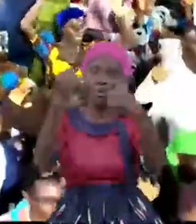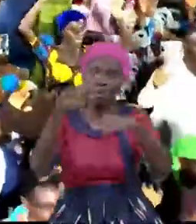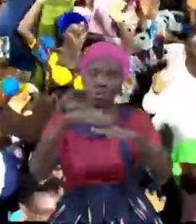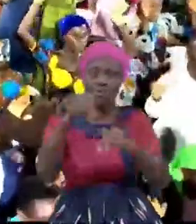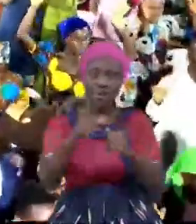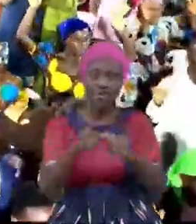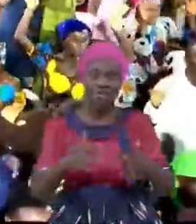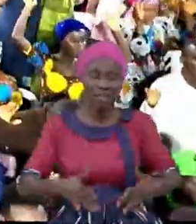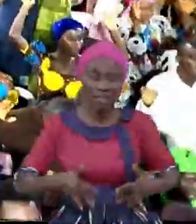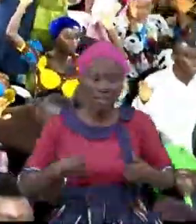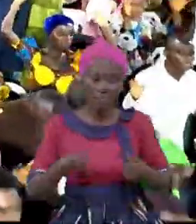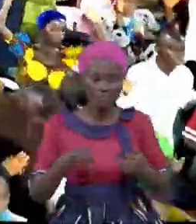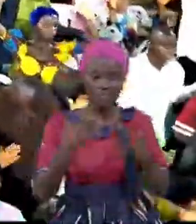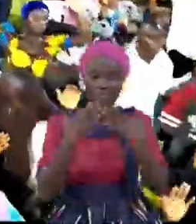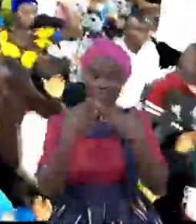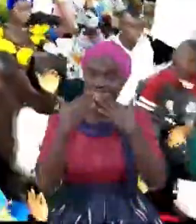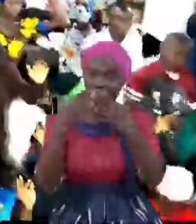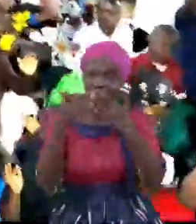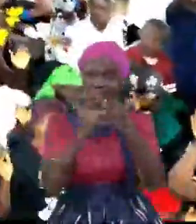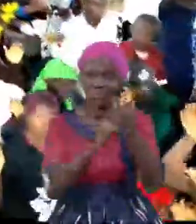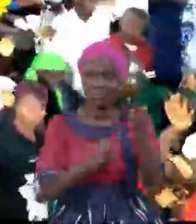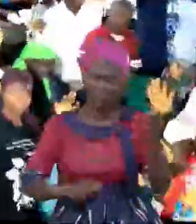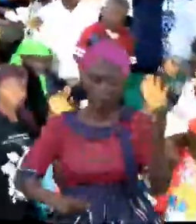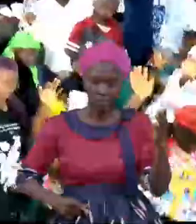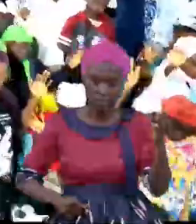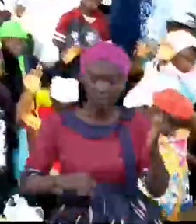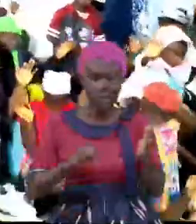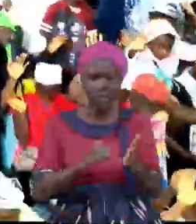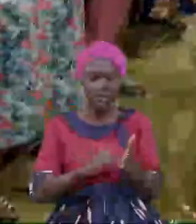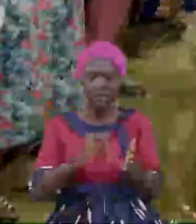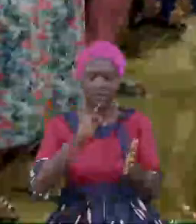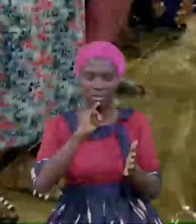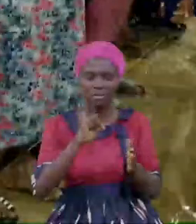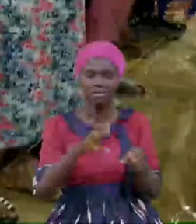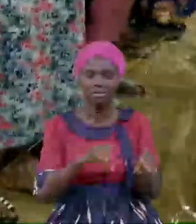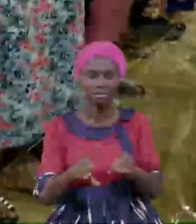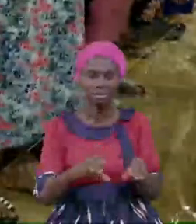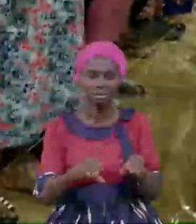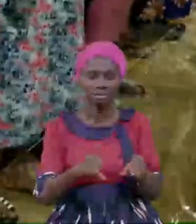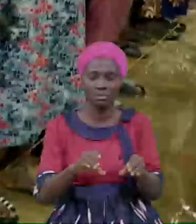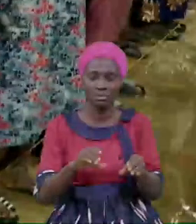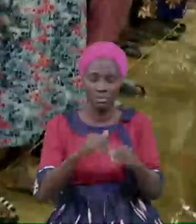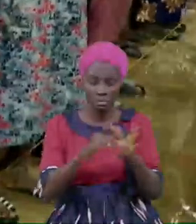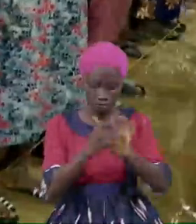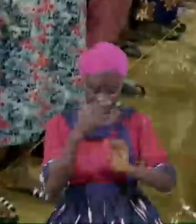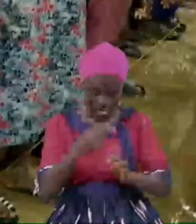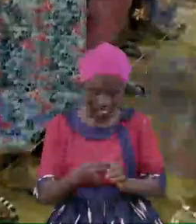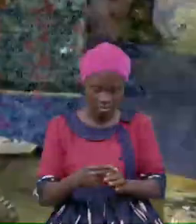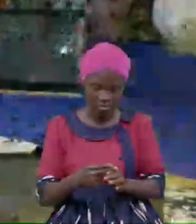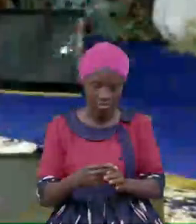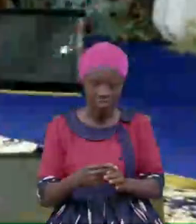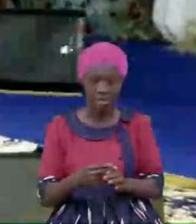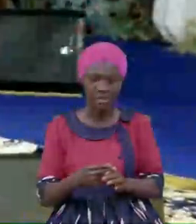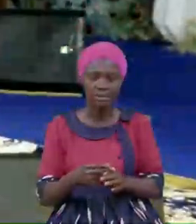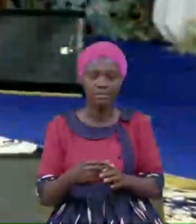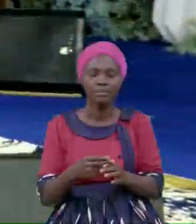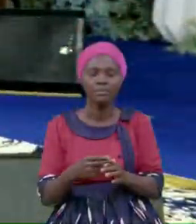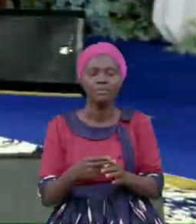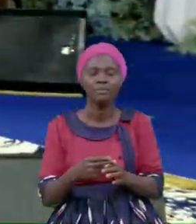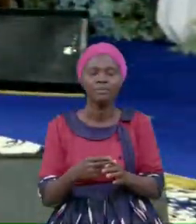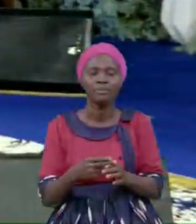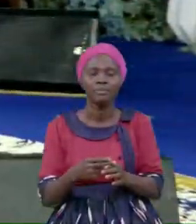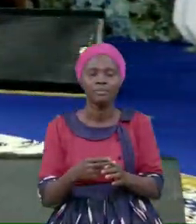Thank you, Lord. It is done. In Jesus' name,